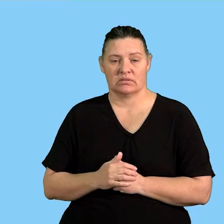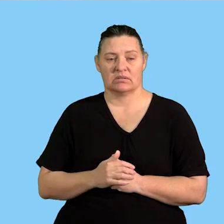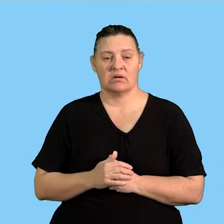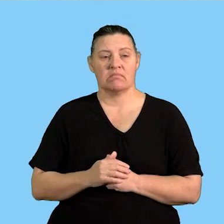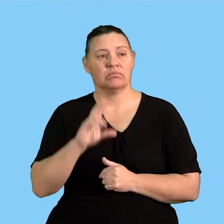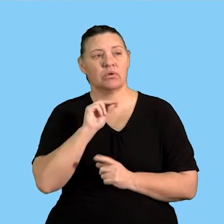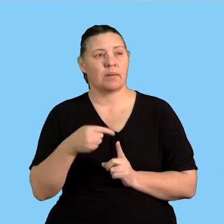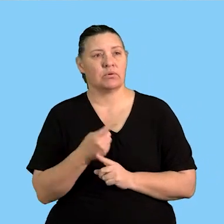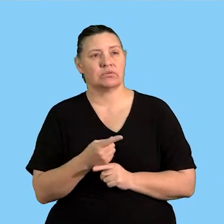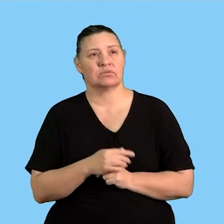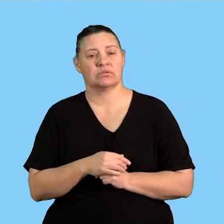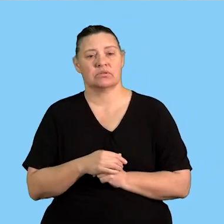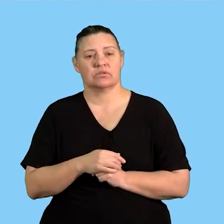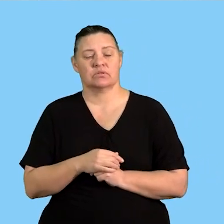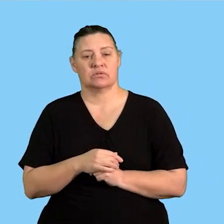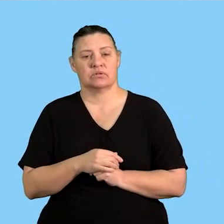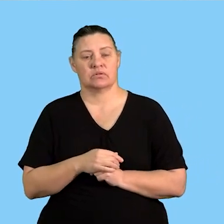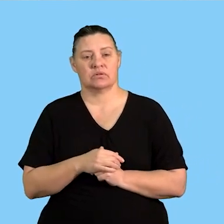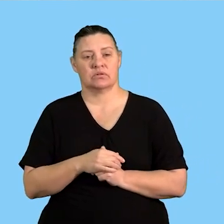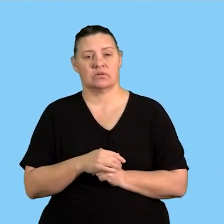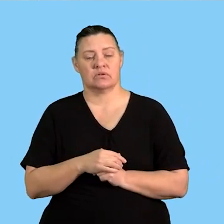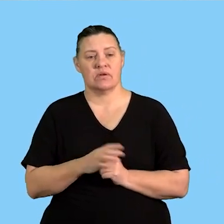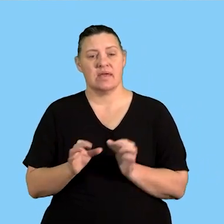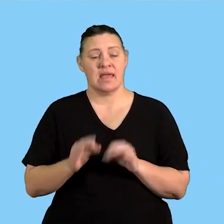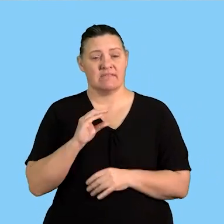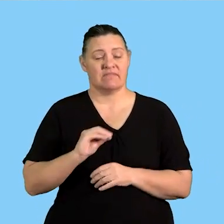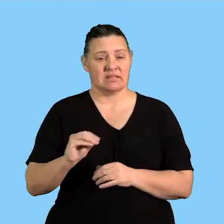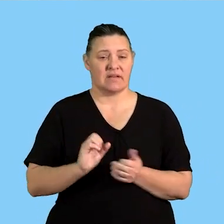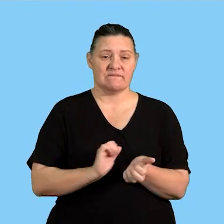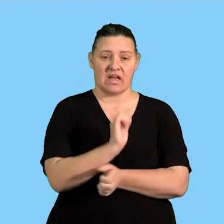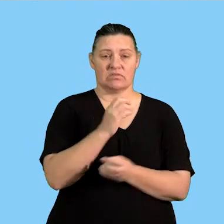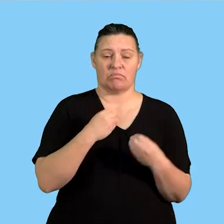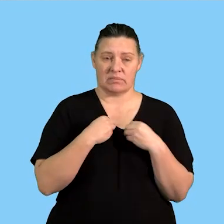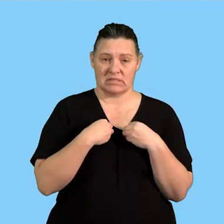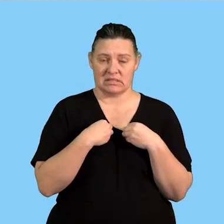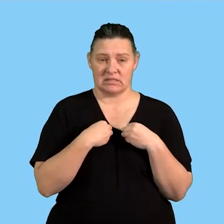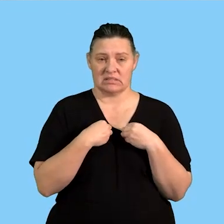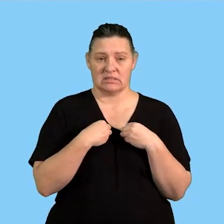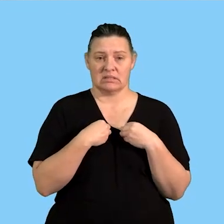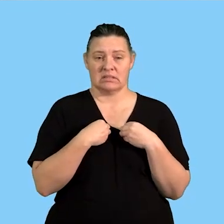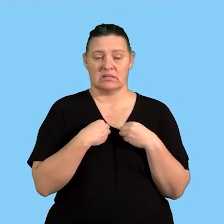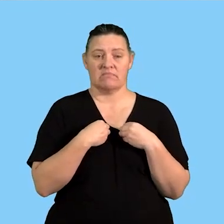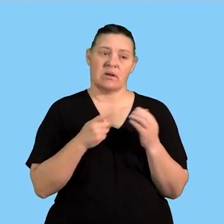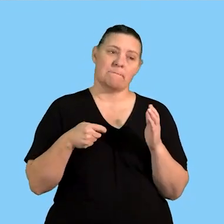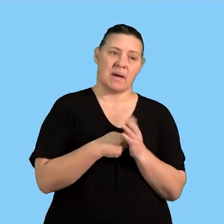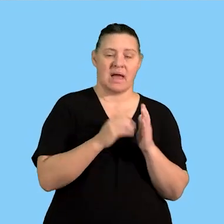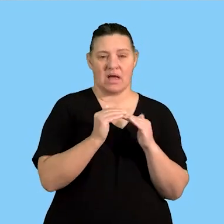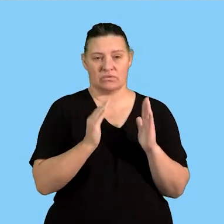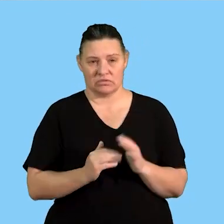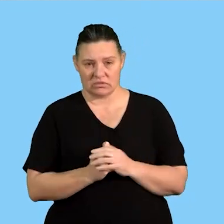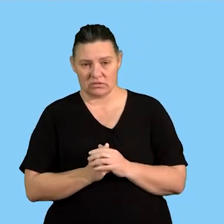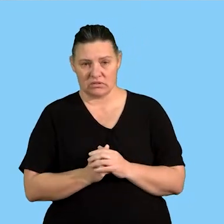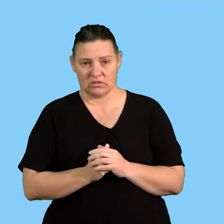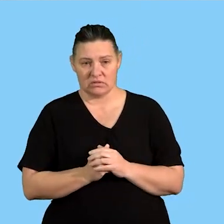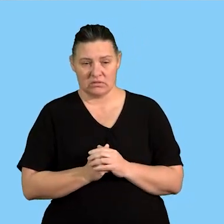about this, for example. If you invest in fixed property, meaning in buying a house, will it